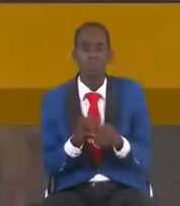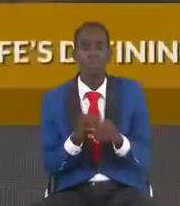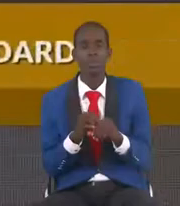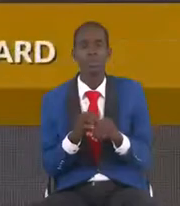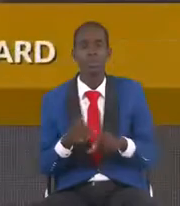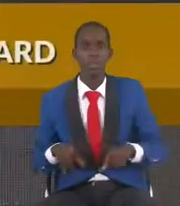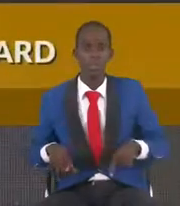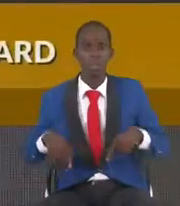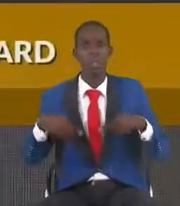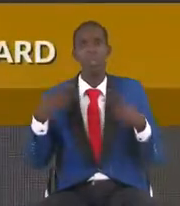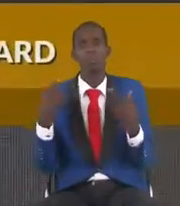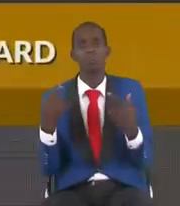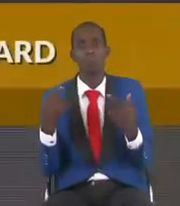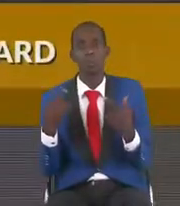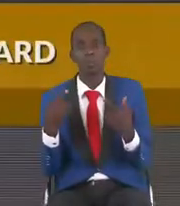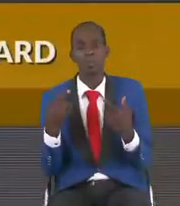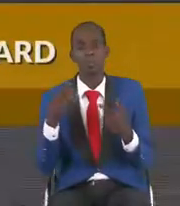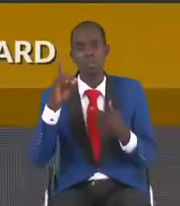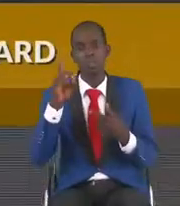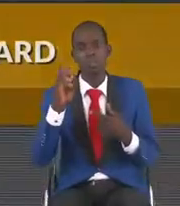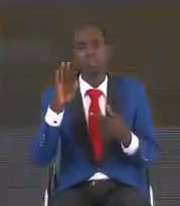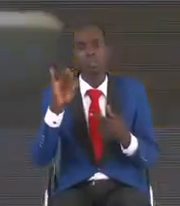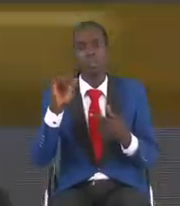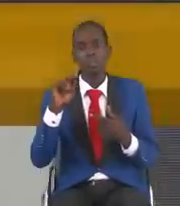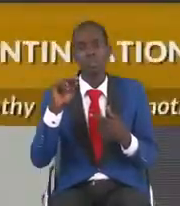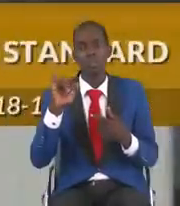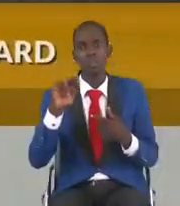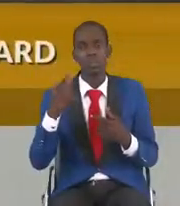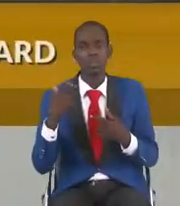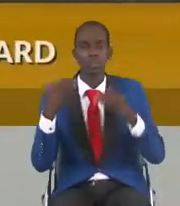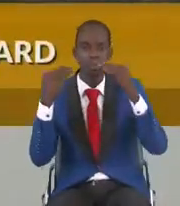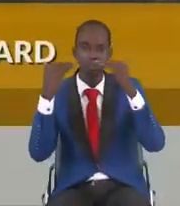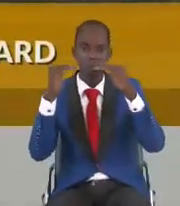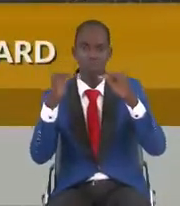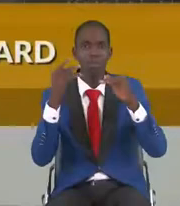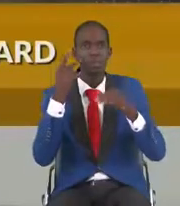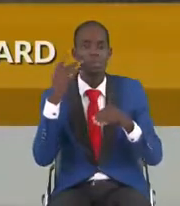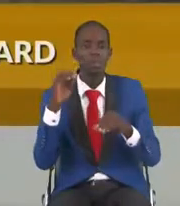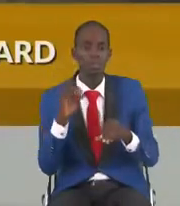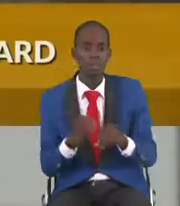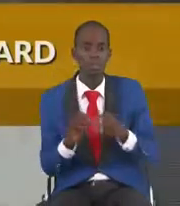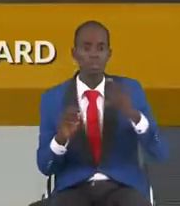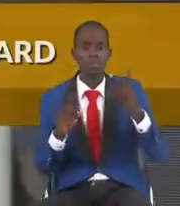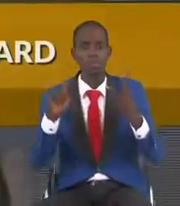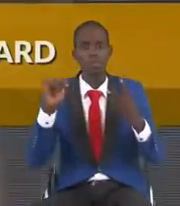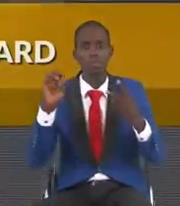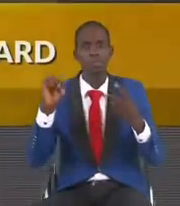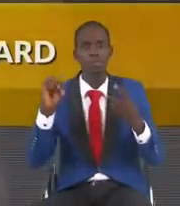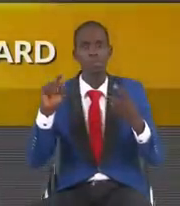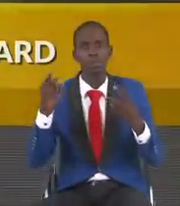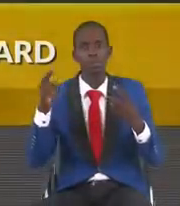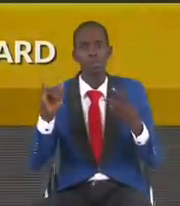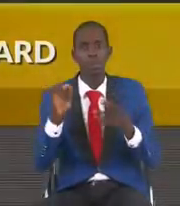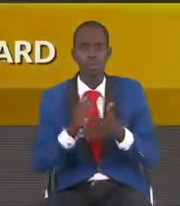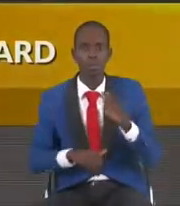standard. We're looking at 2 Timothy. We're looking at chapter 3, verse 14. It says in 2